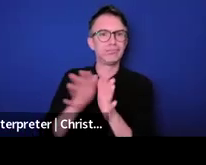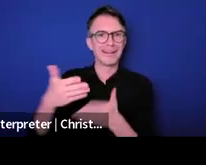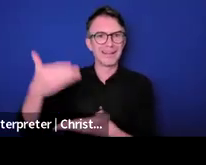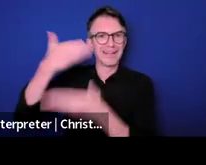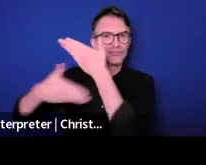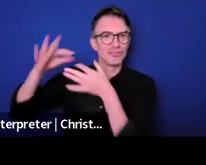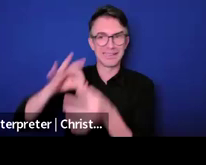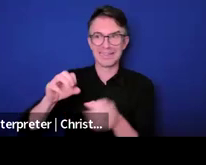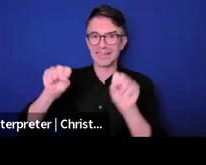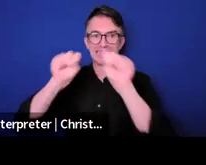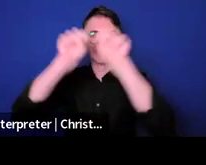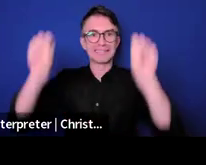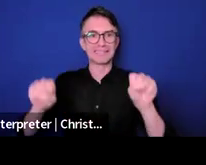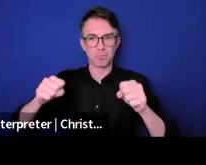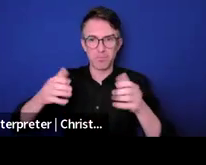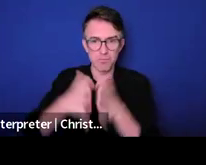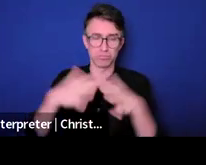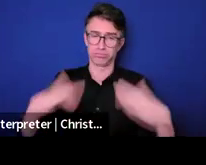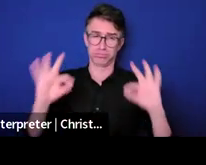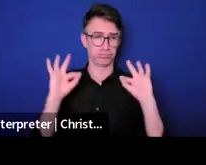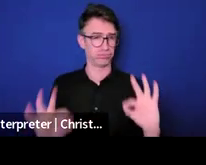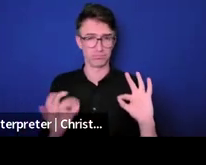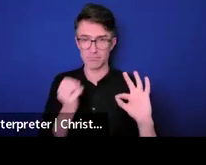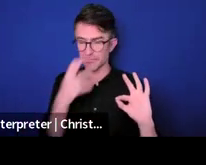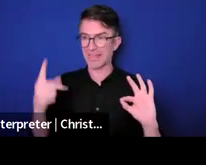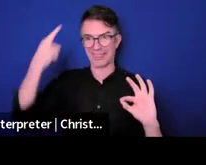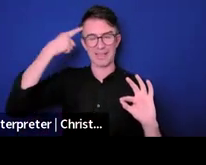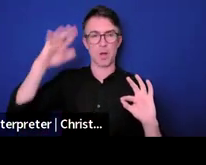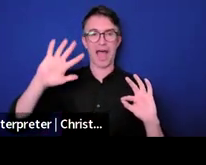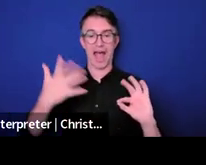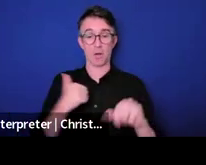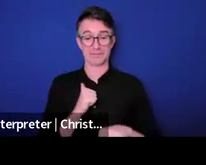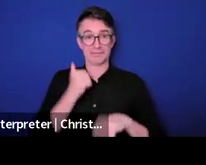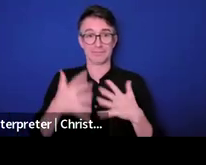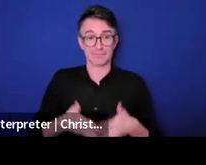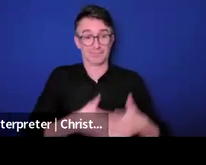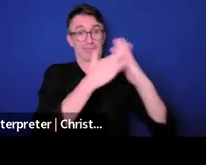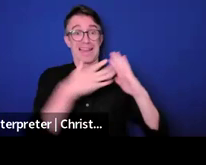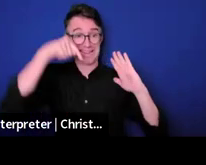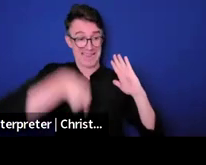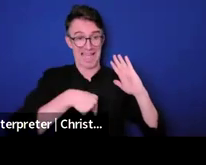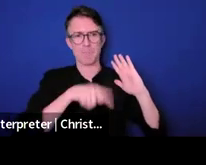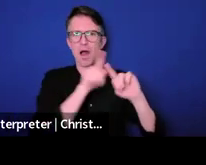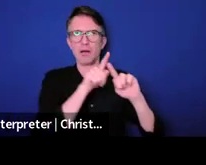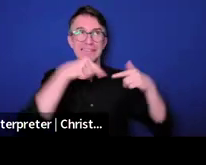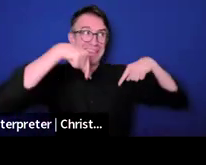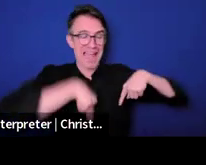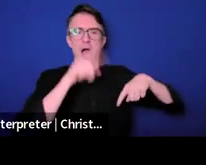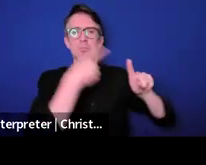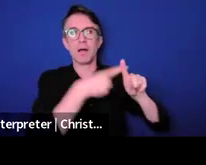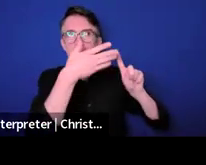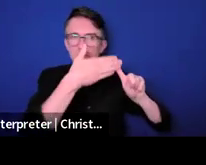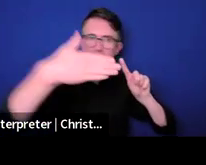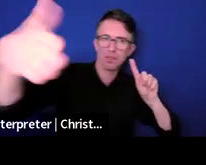you mentioned, studies being made to understand better what are the likely impact in the medium and long term, and